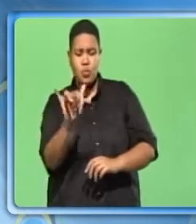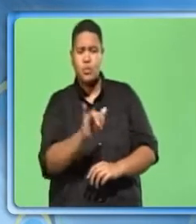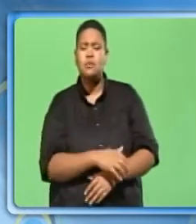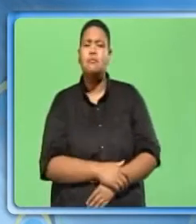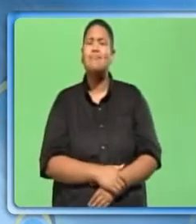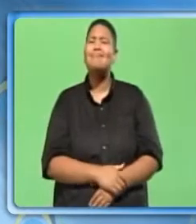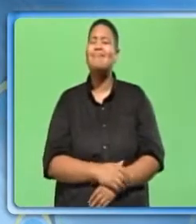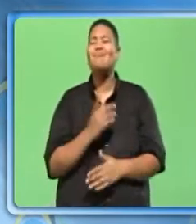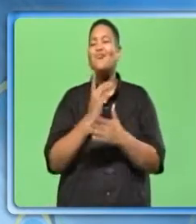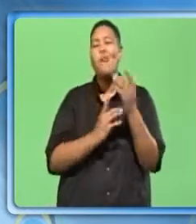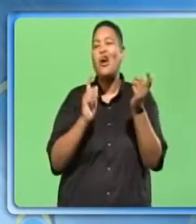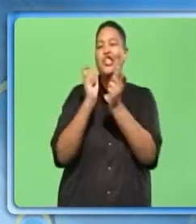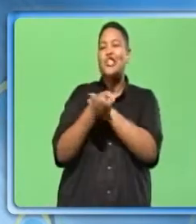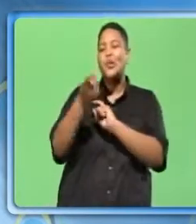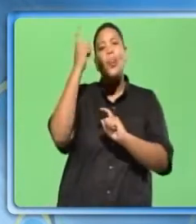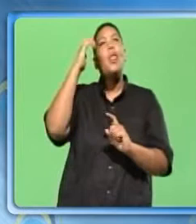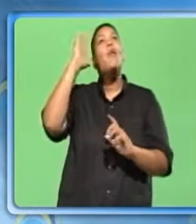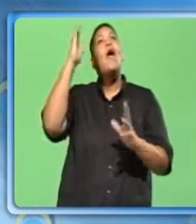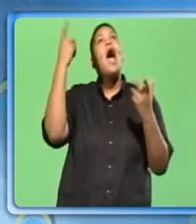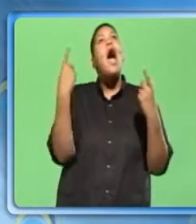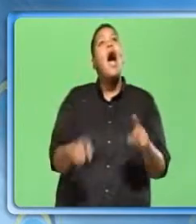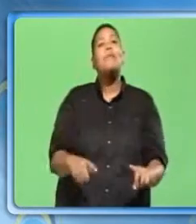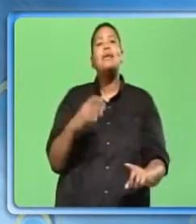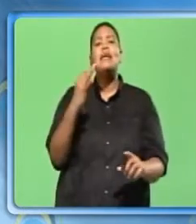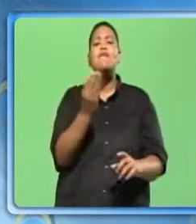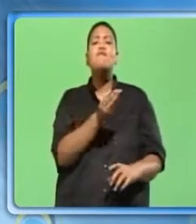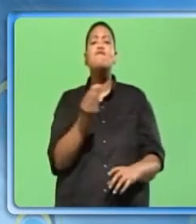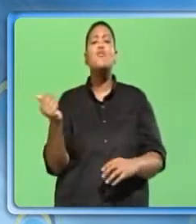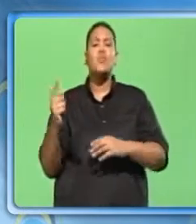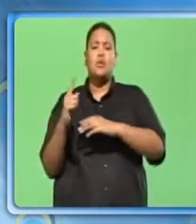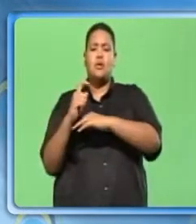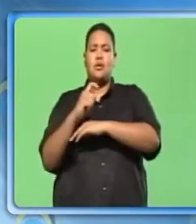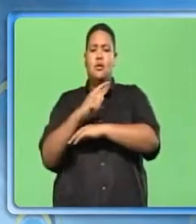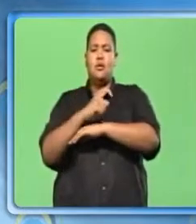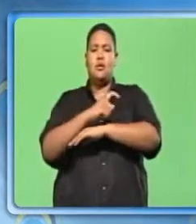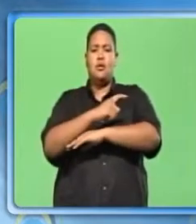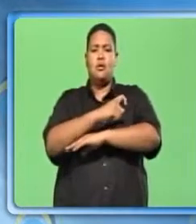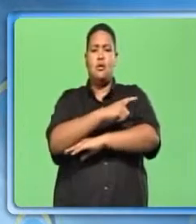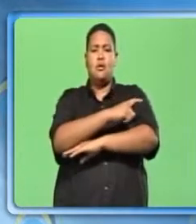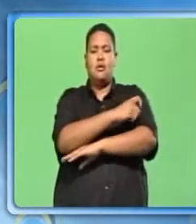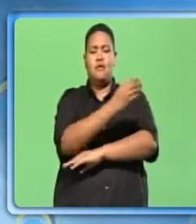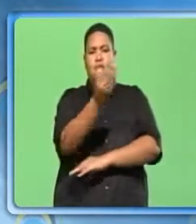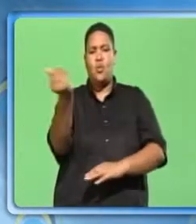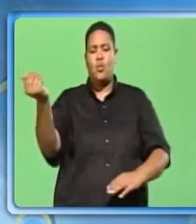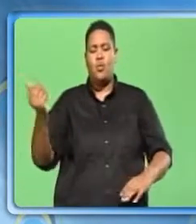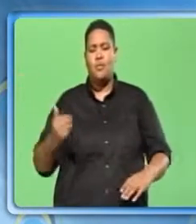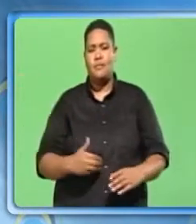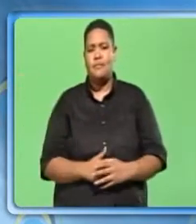What changes do you think would happen if there were fewer caterpillars?